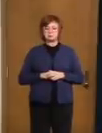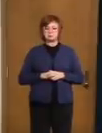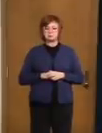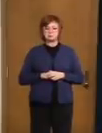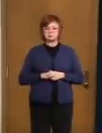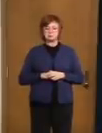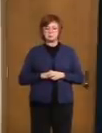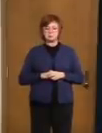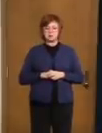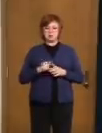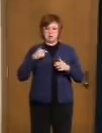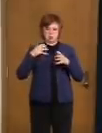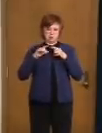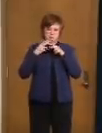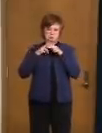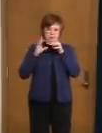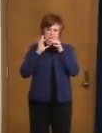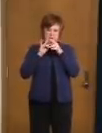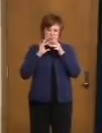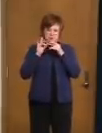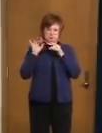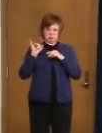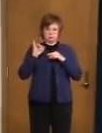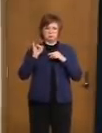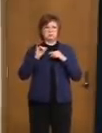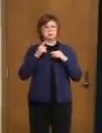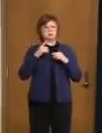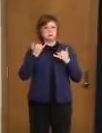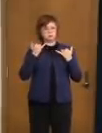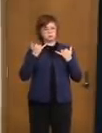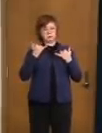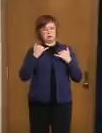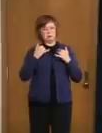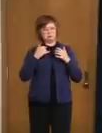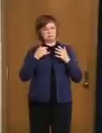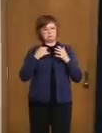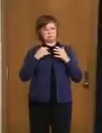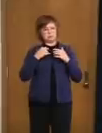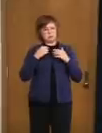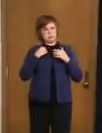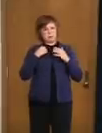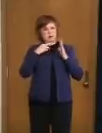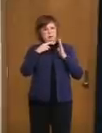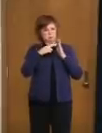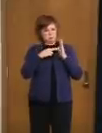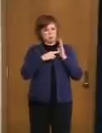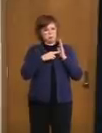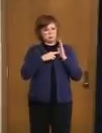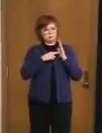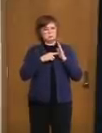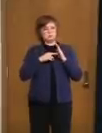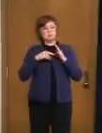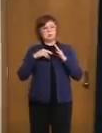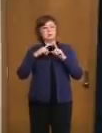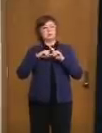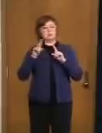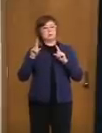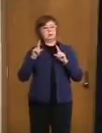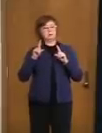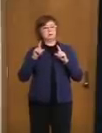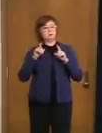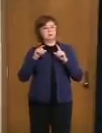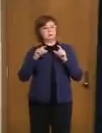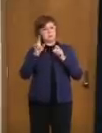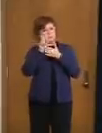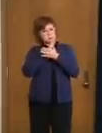the restrictions and the measures that we have in place today, which are significant, there's consequences to that as well. There's